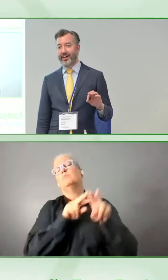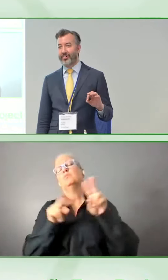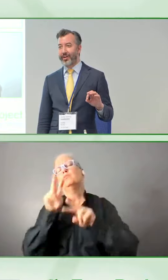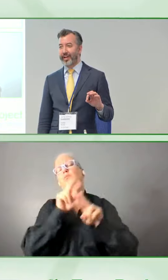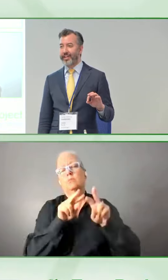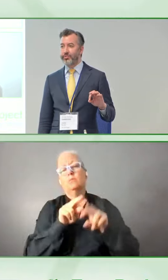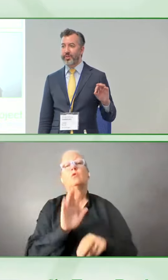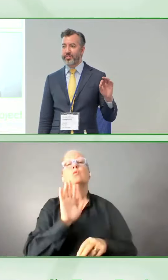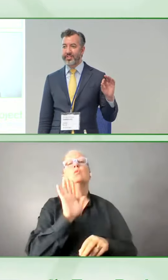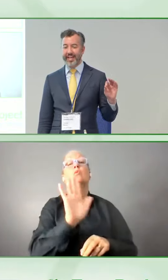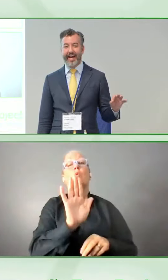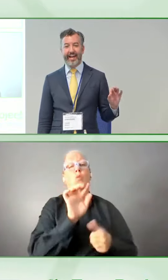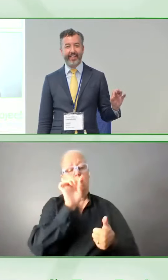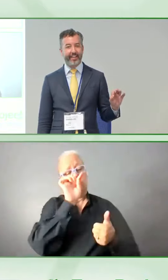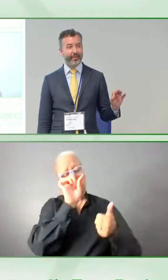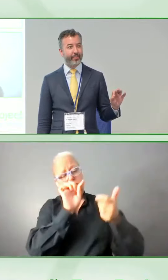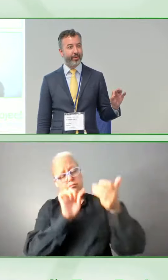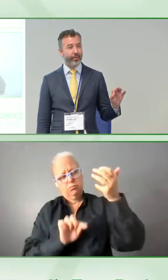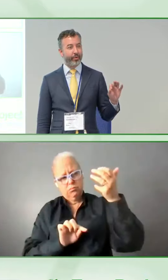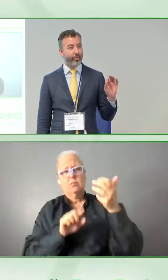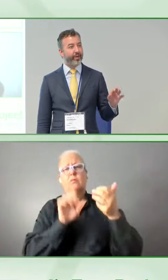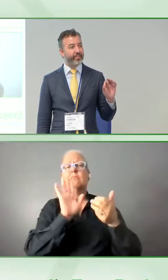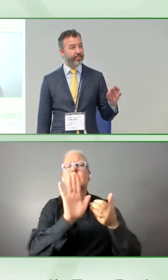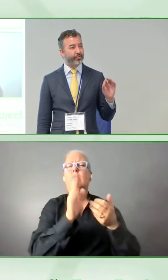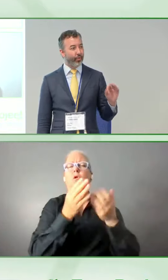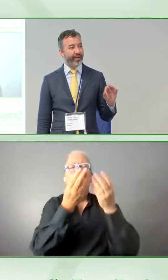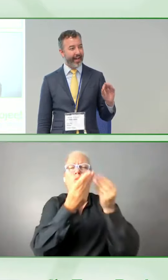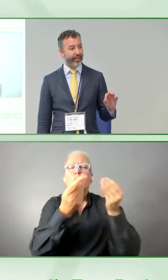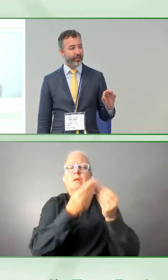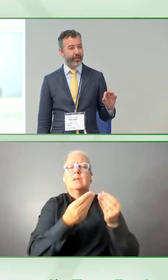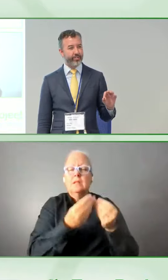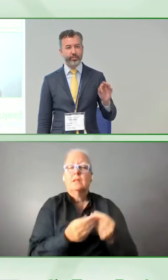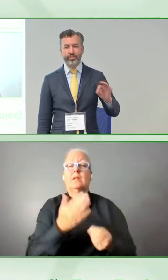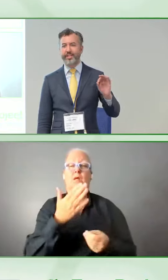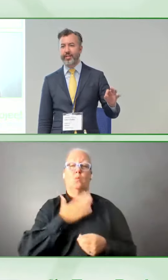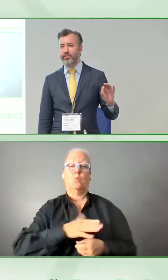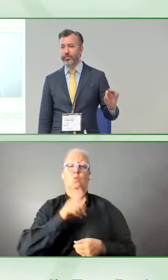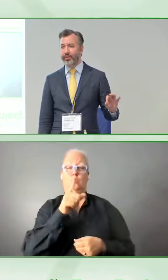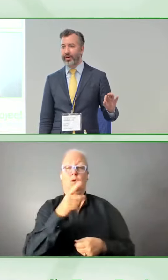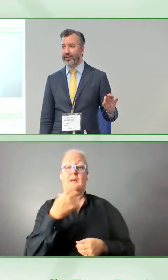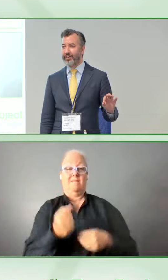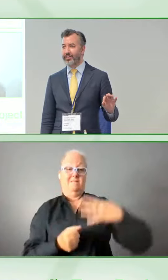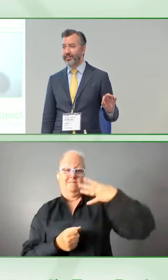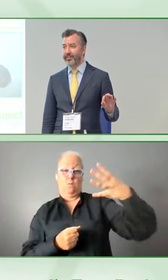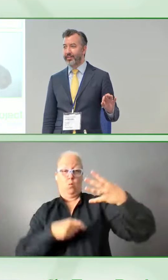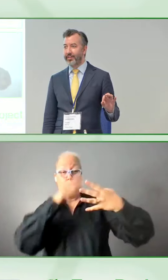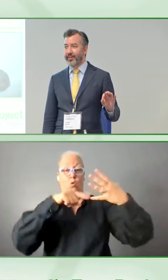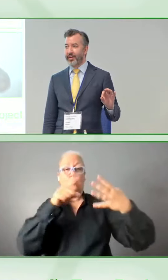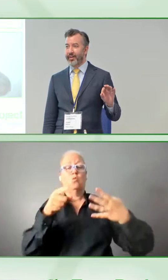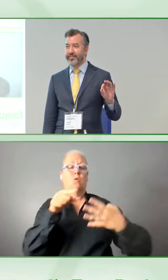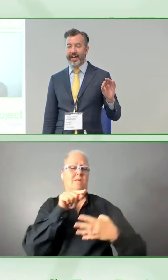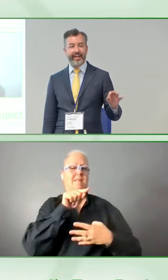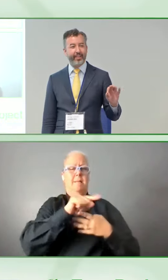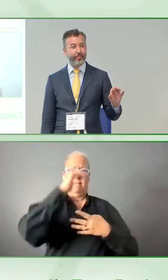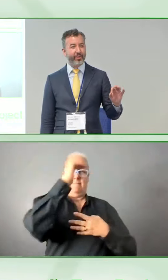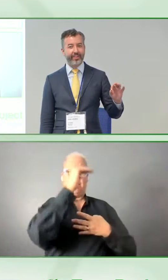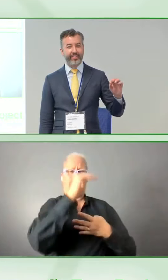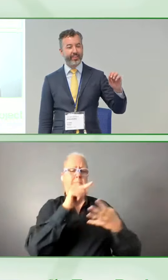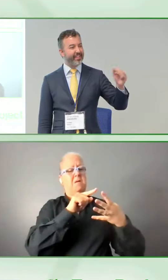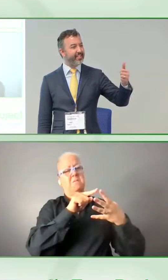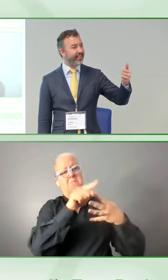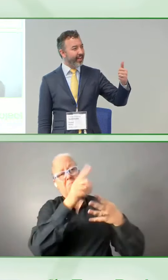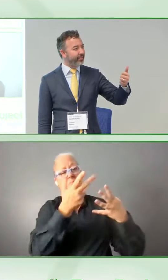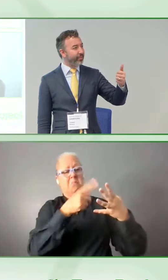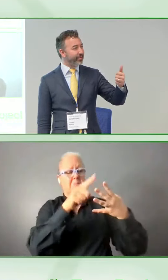solutions now, and I just want you to tag them with one of these 4 categories. Shouldn't take you too long. Tag them